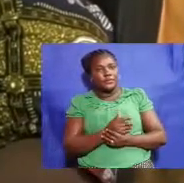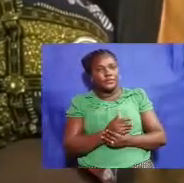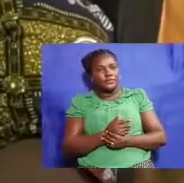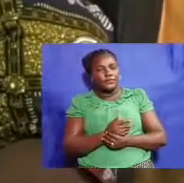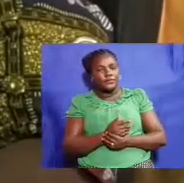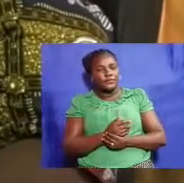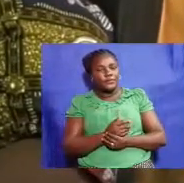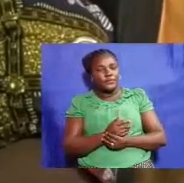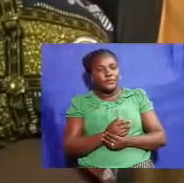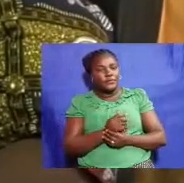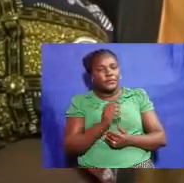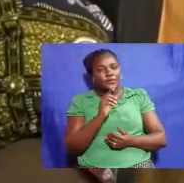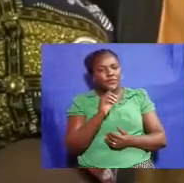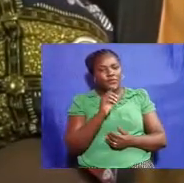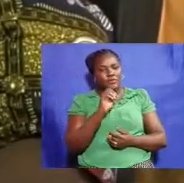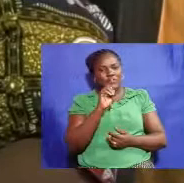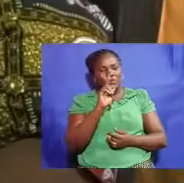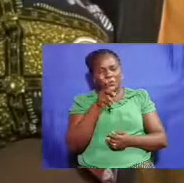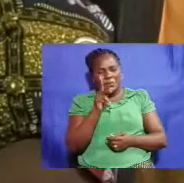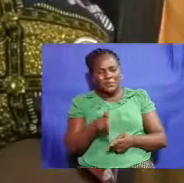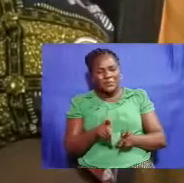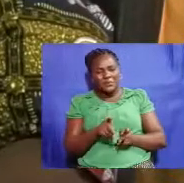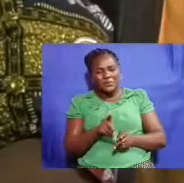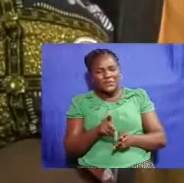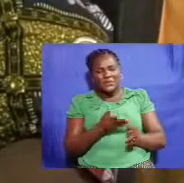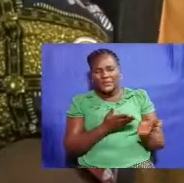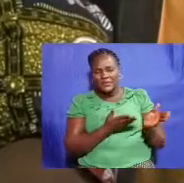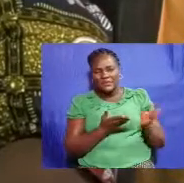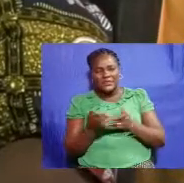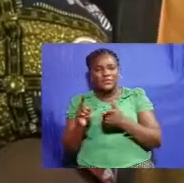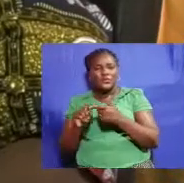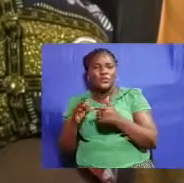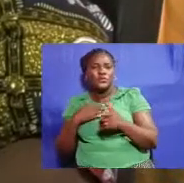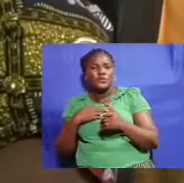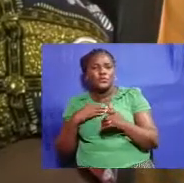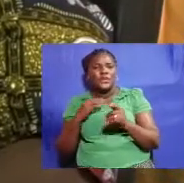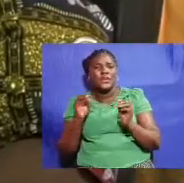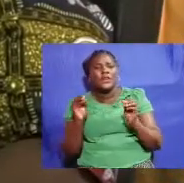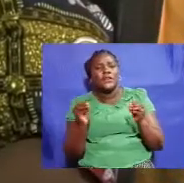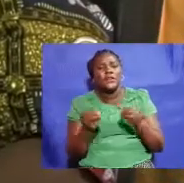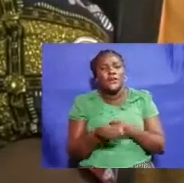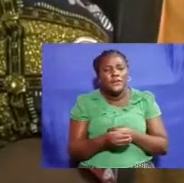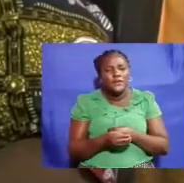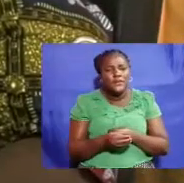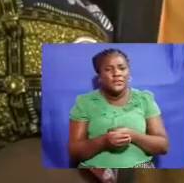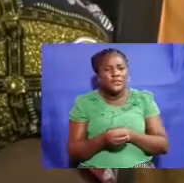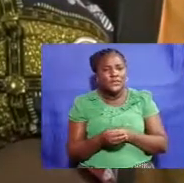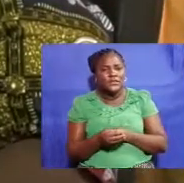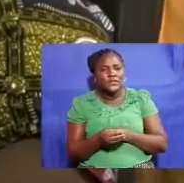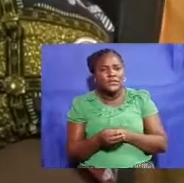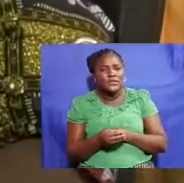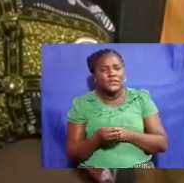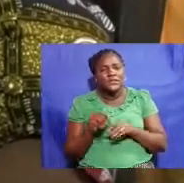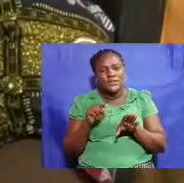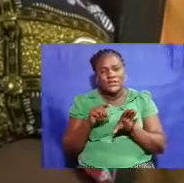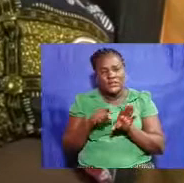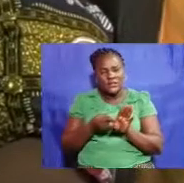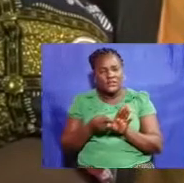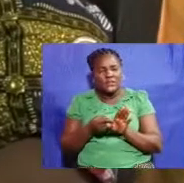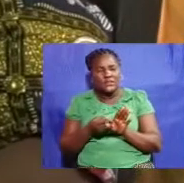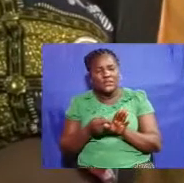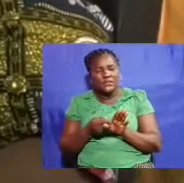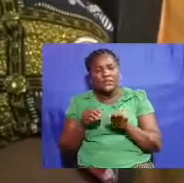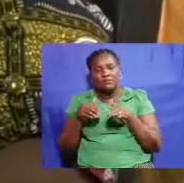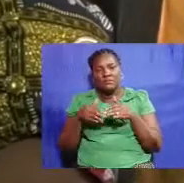one of their program persons came to this office and just began a dialogue with the Ghana Blind Union as